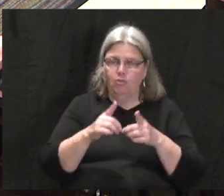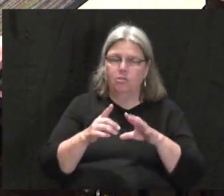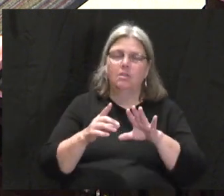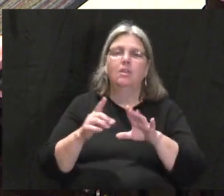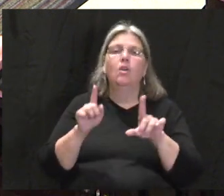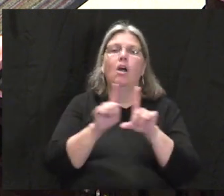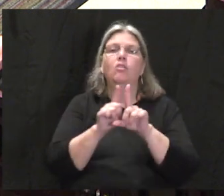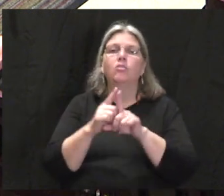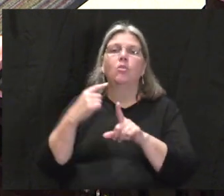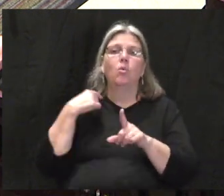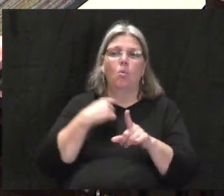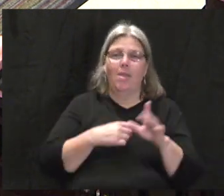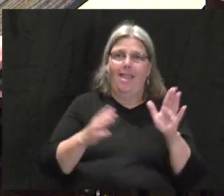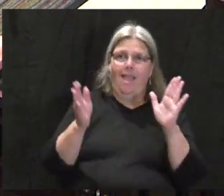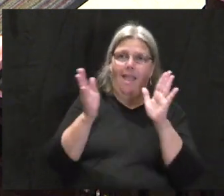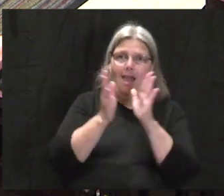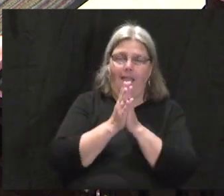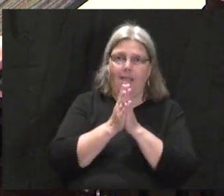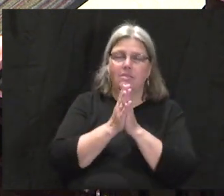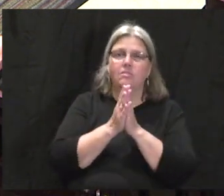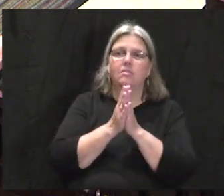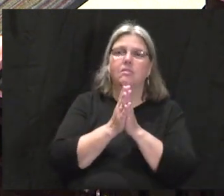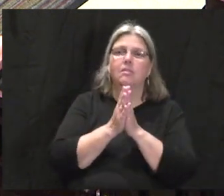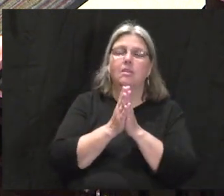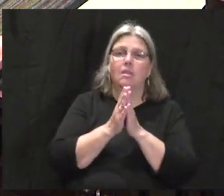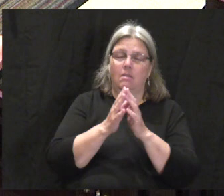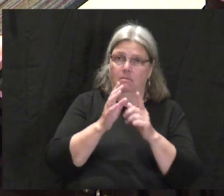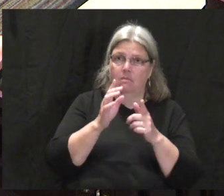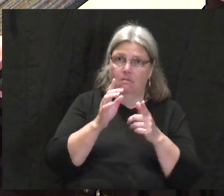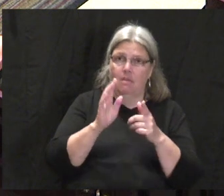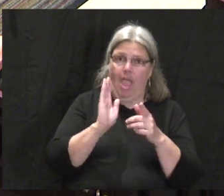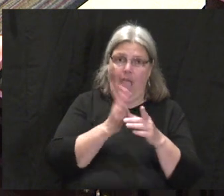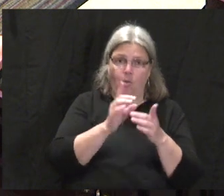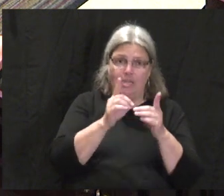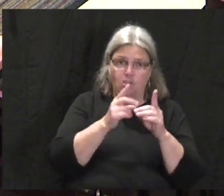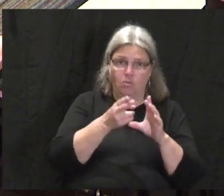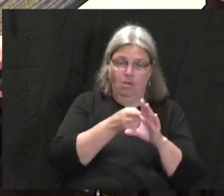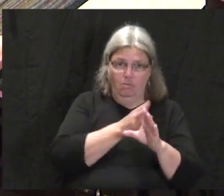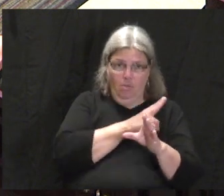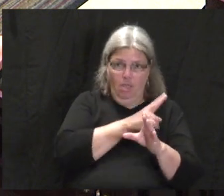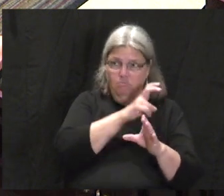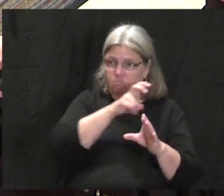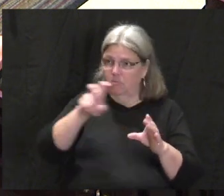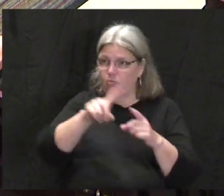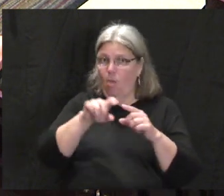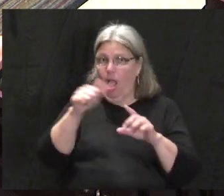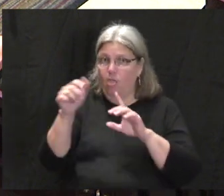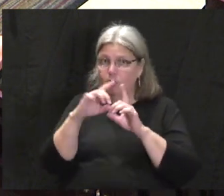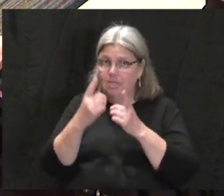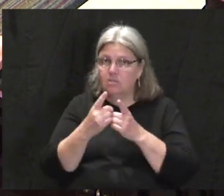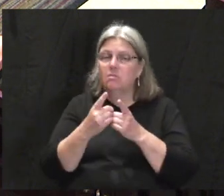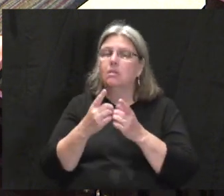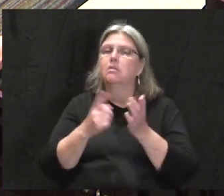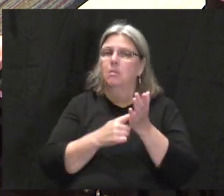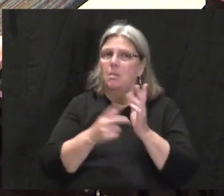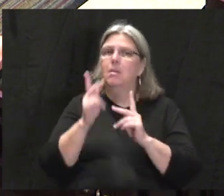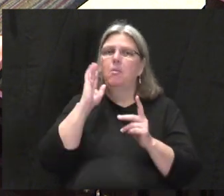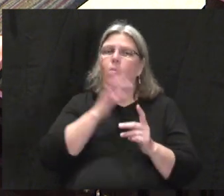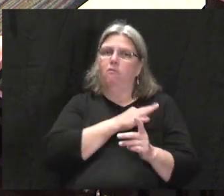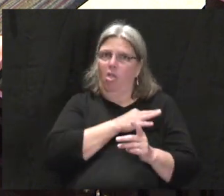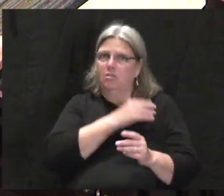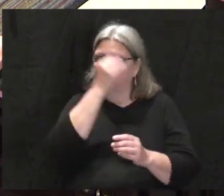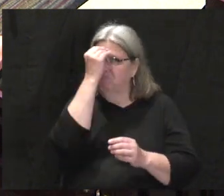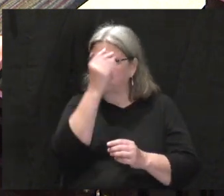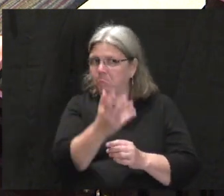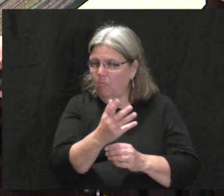it is, but we don't require them to ask that. And we do give everyone the opportunity as they complete that questionnaire to participate in an